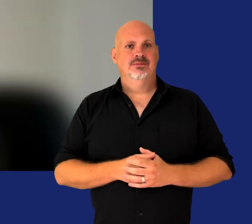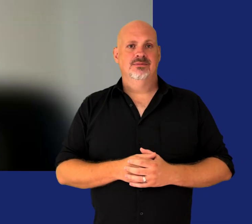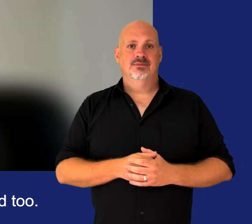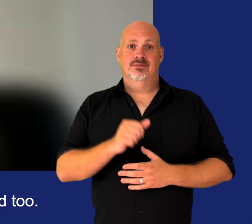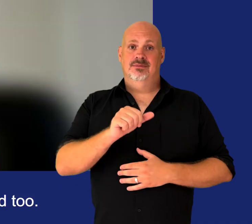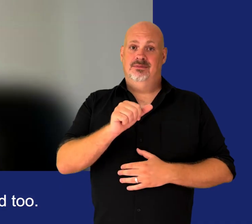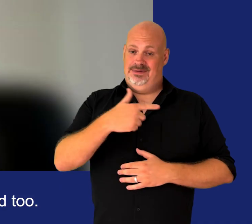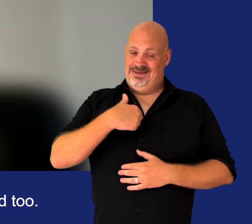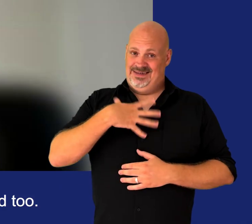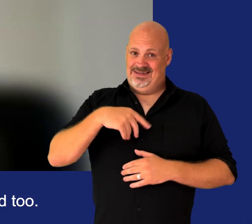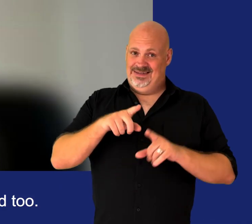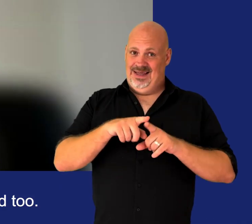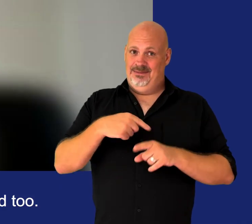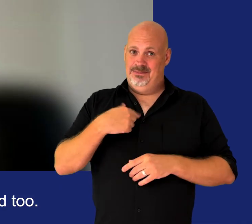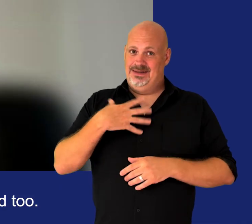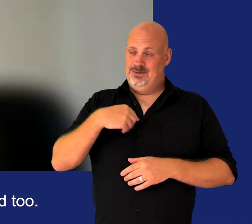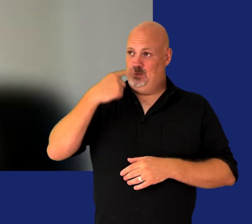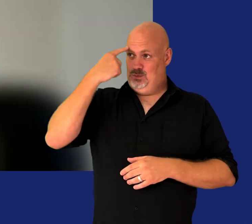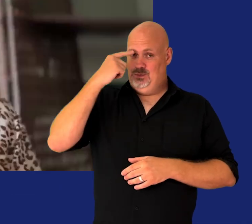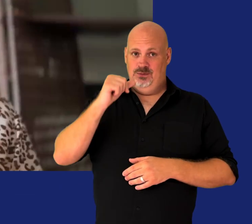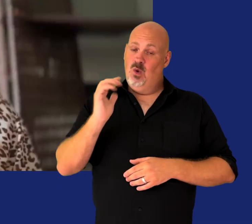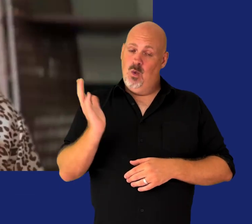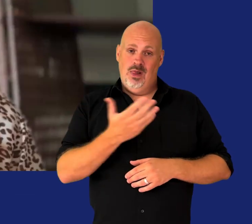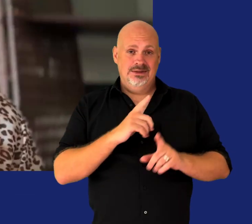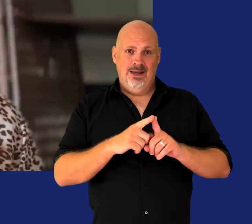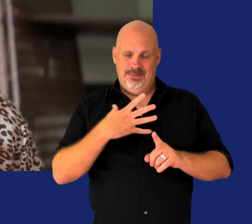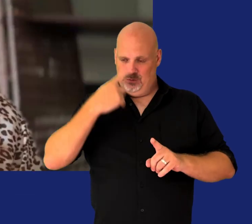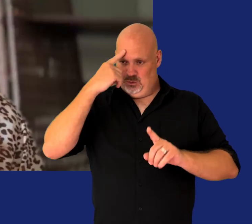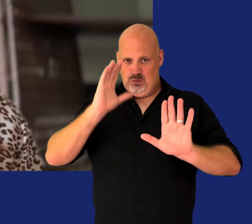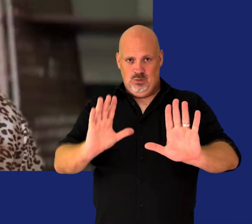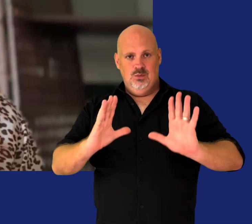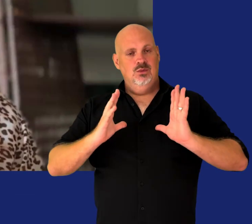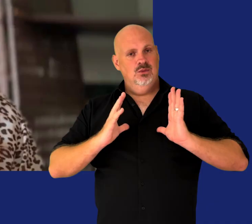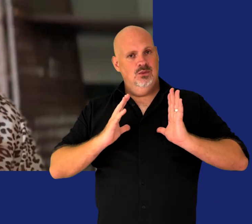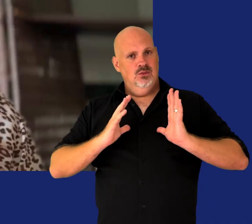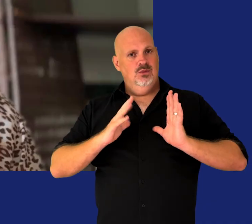Good point. Yeah, one that I need to bear in mind too. We all do, yeah.